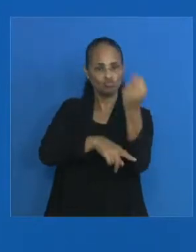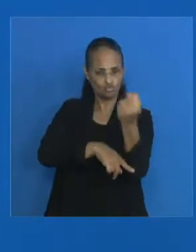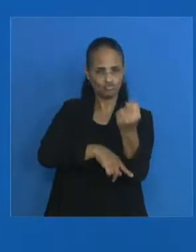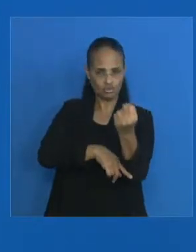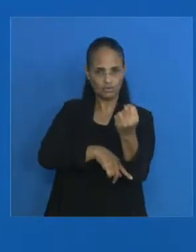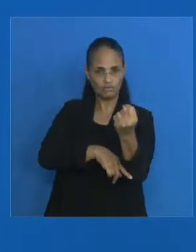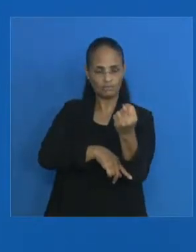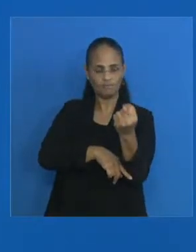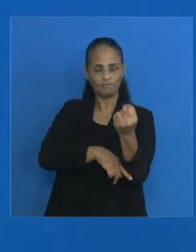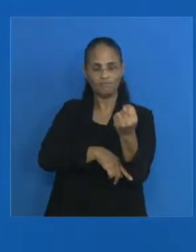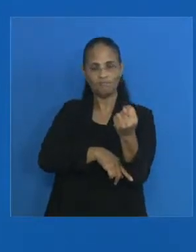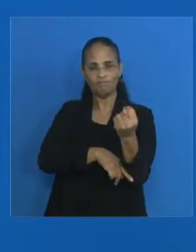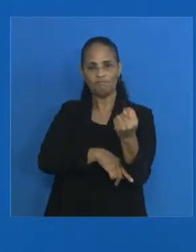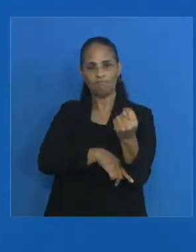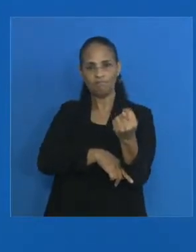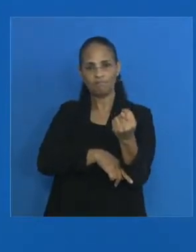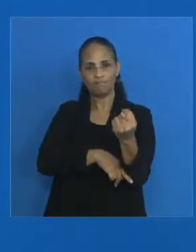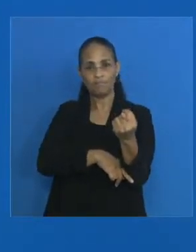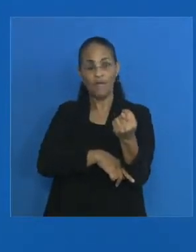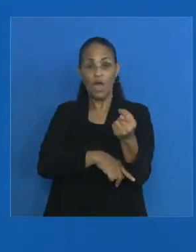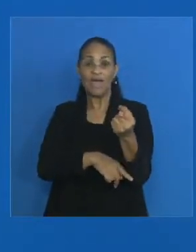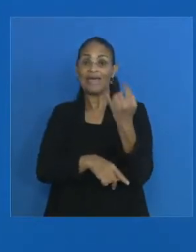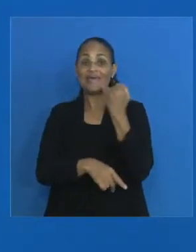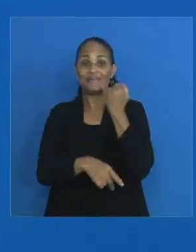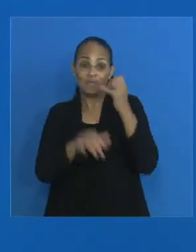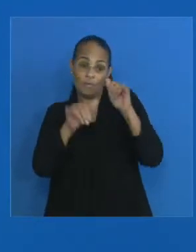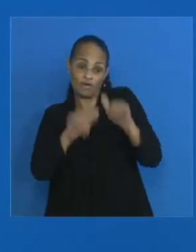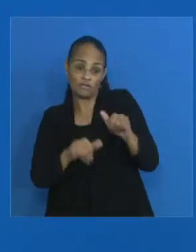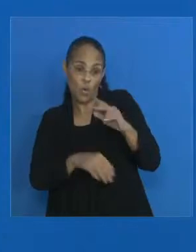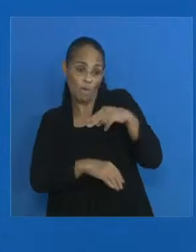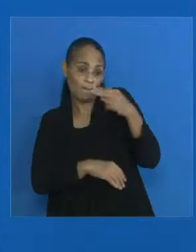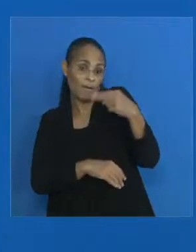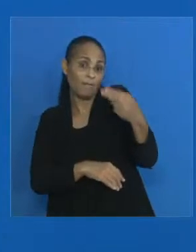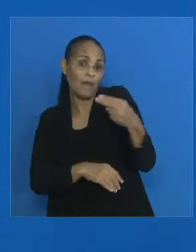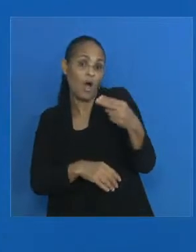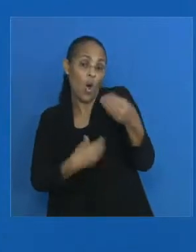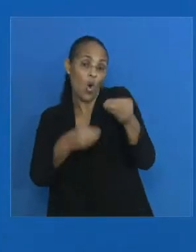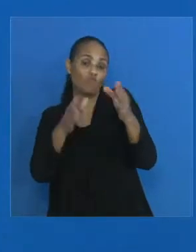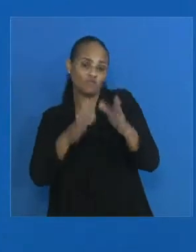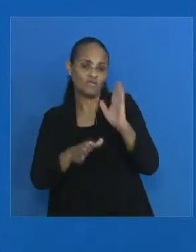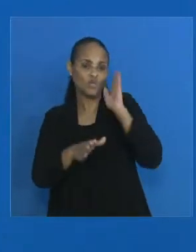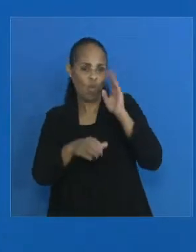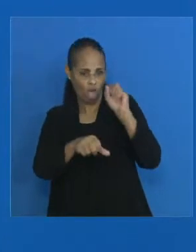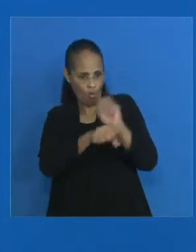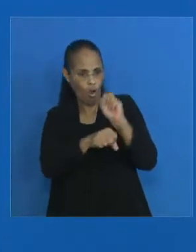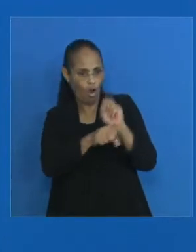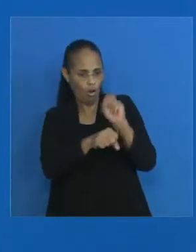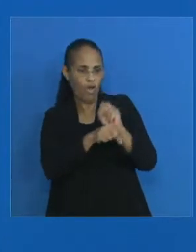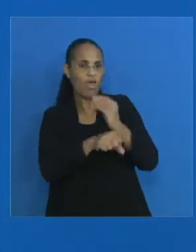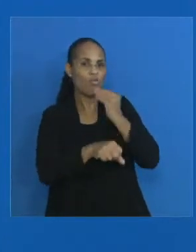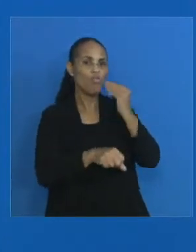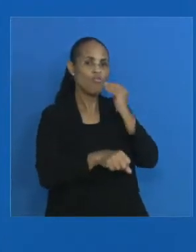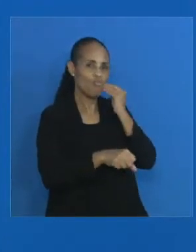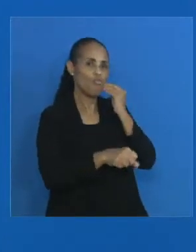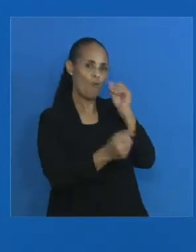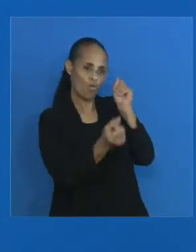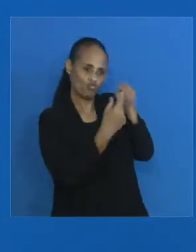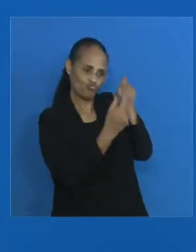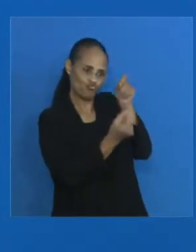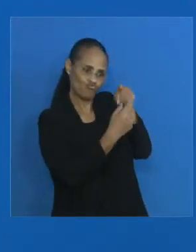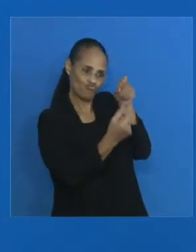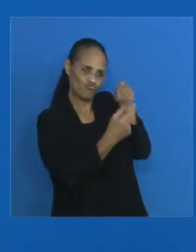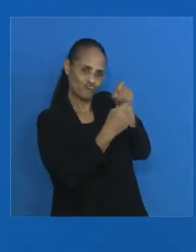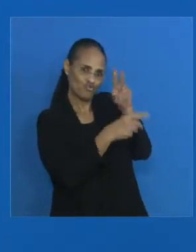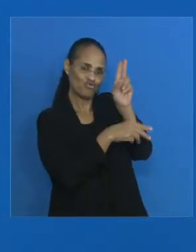Tuesday. Where possible, public officers should continue to work remotely on Tuesday, utilizing